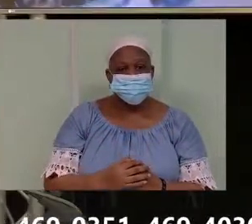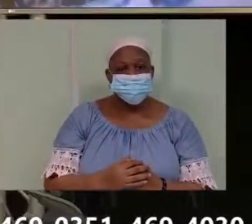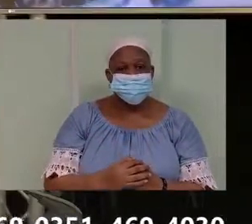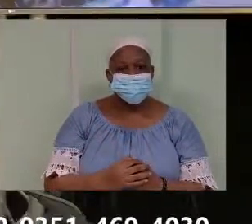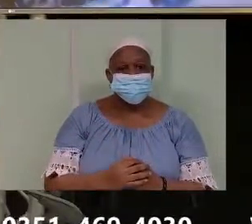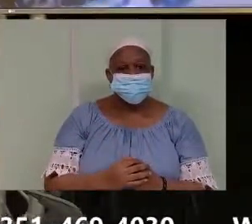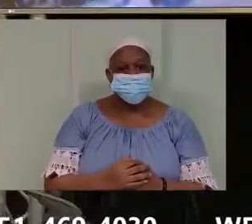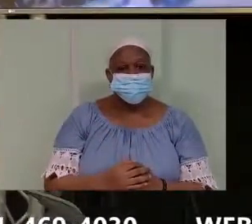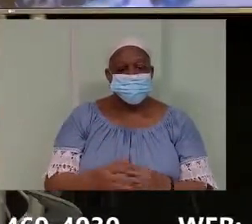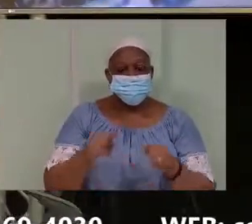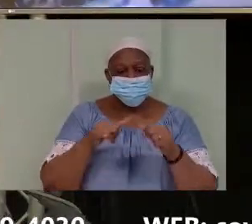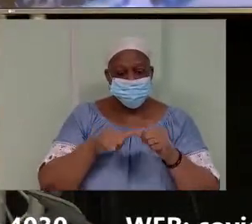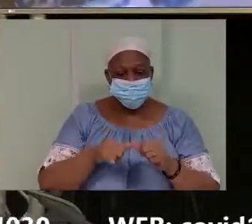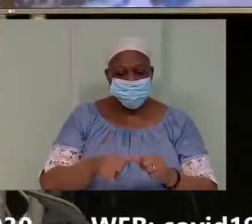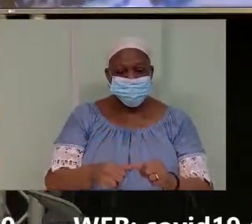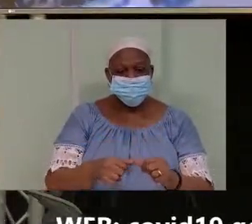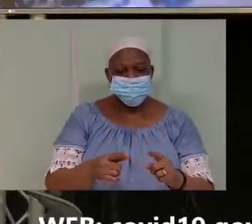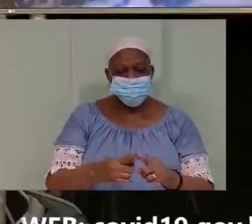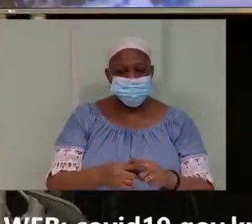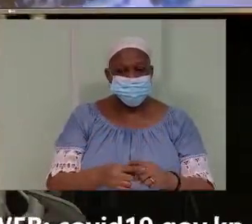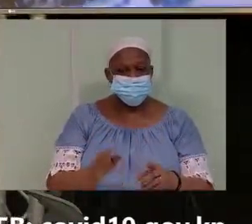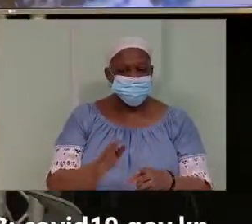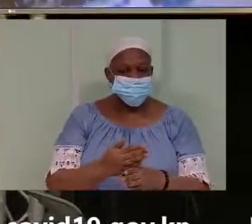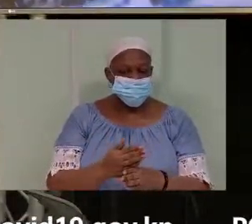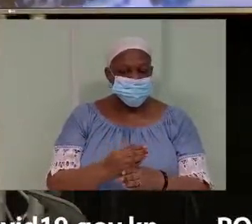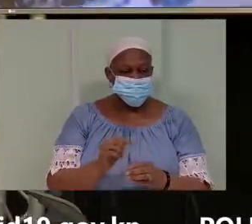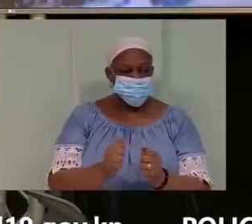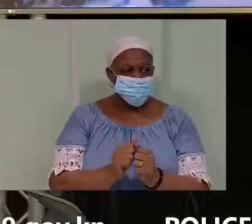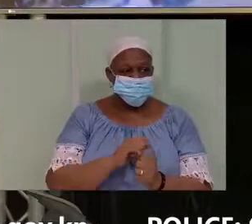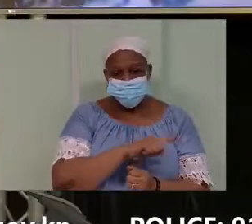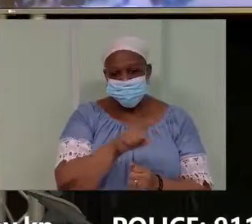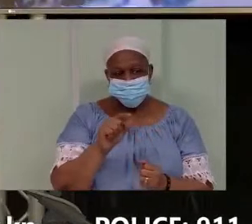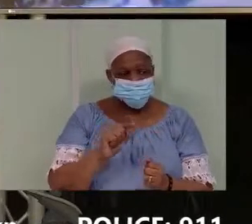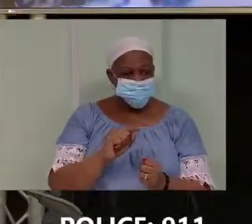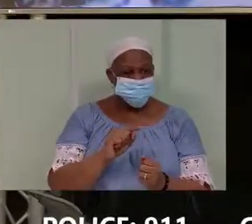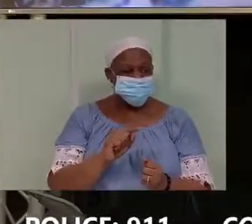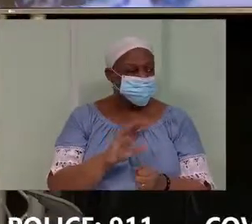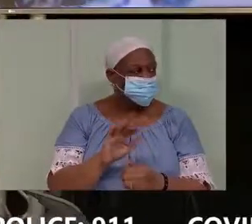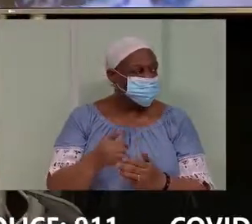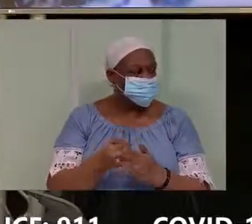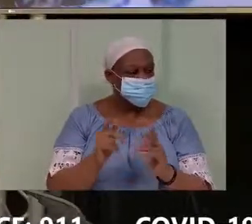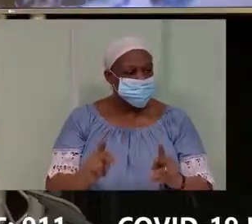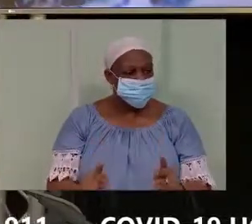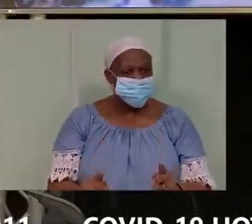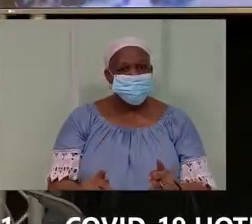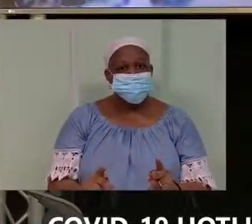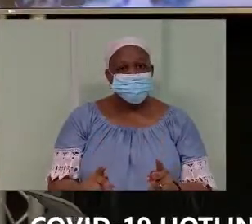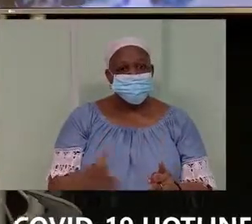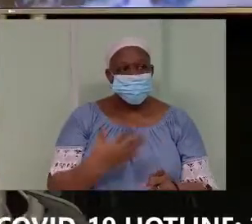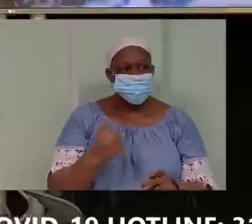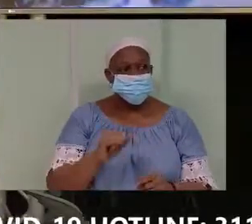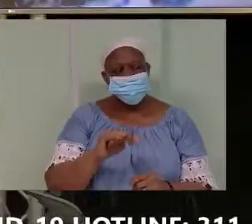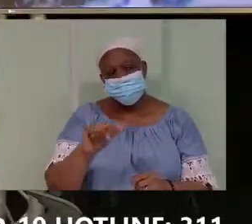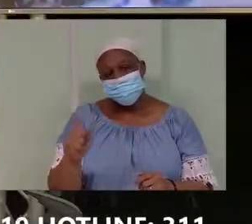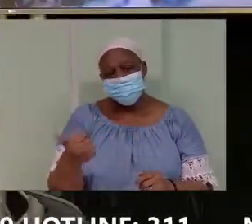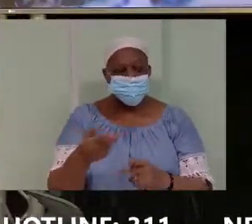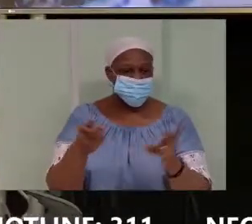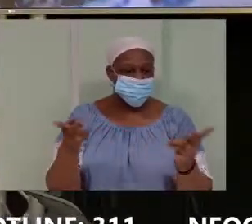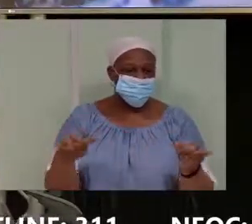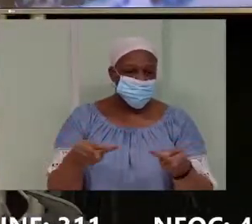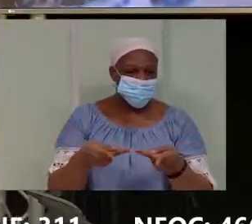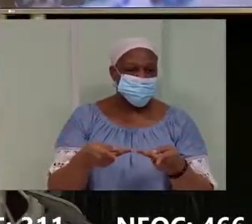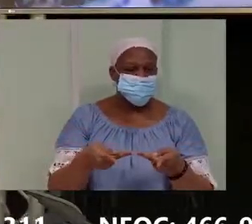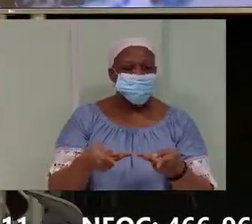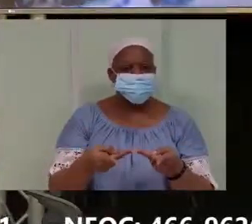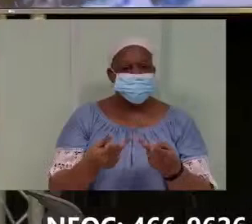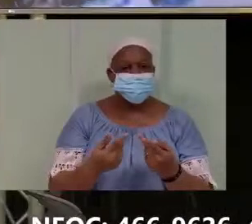We continue to partner with you, the general public, and all institutions